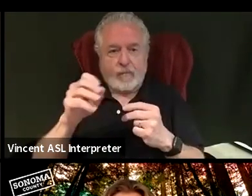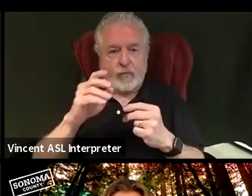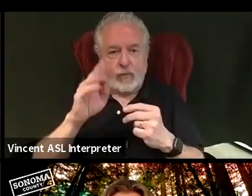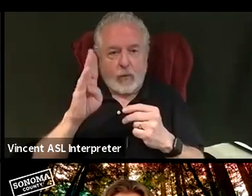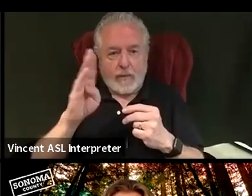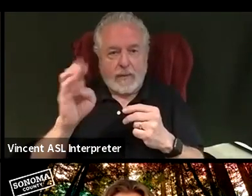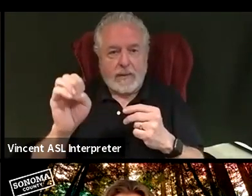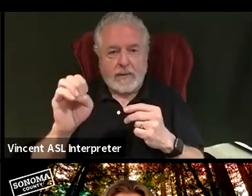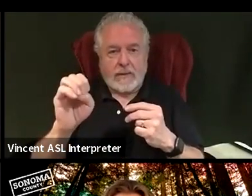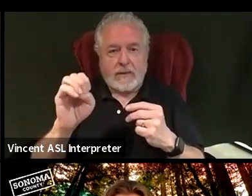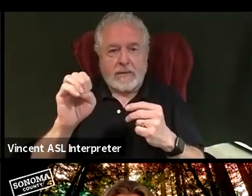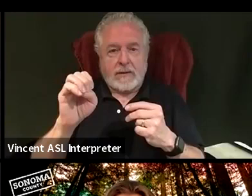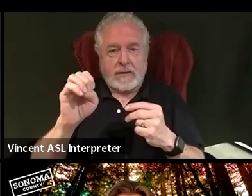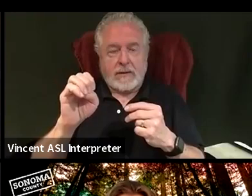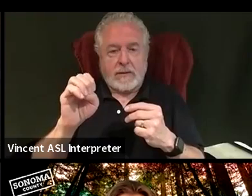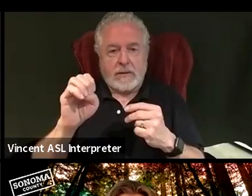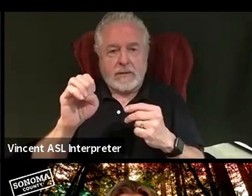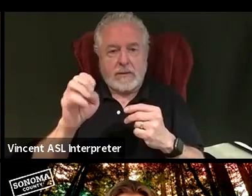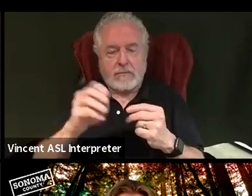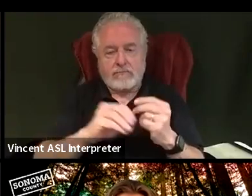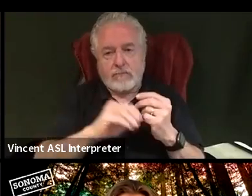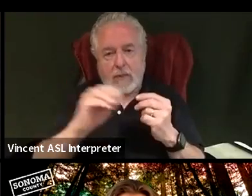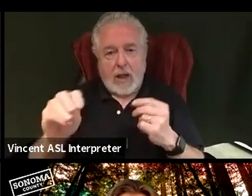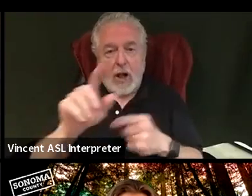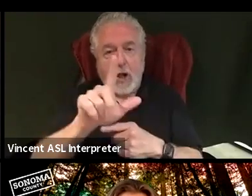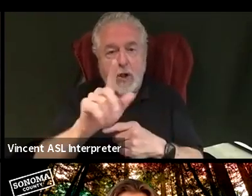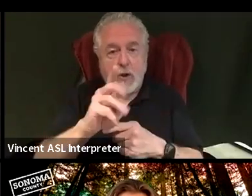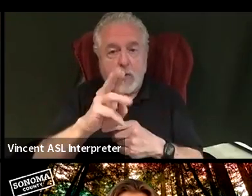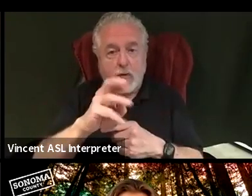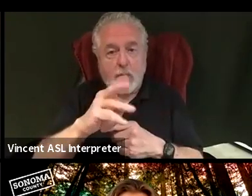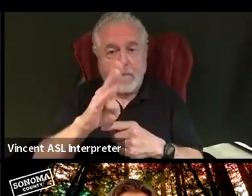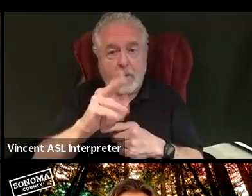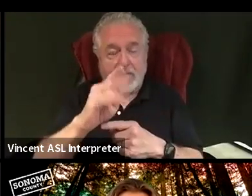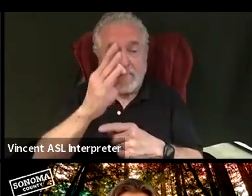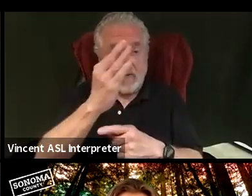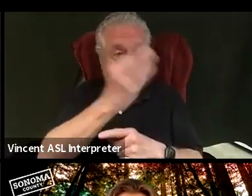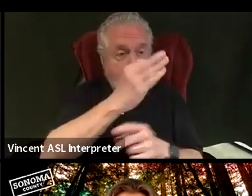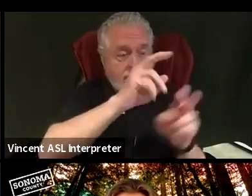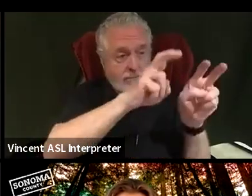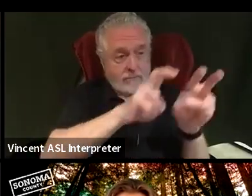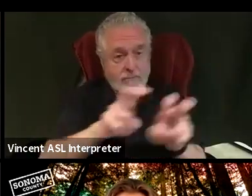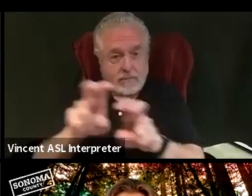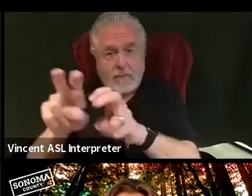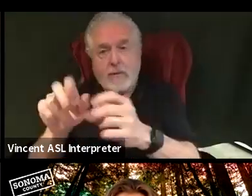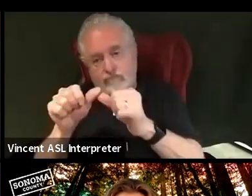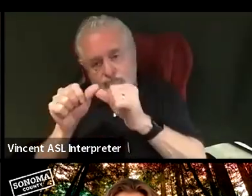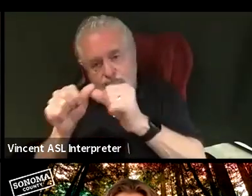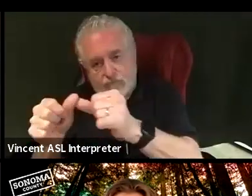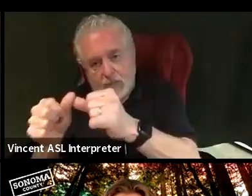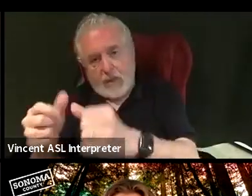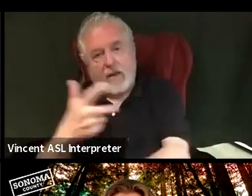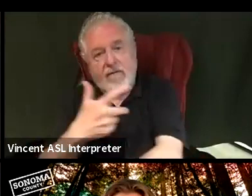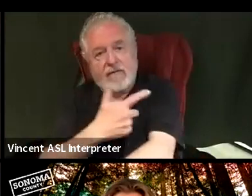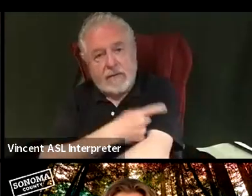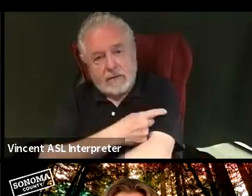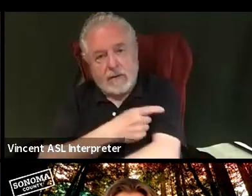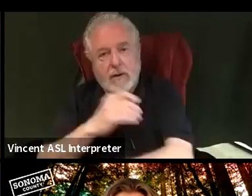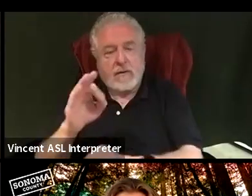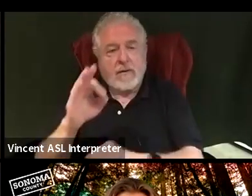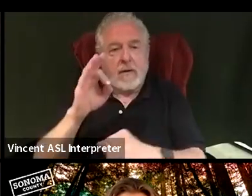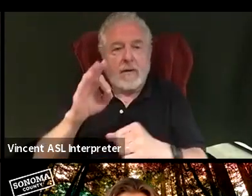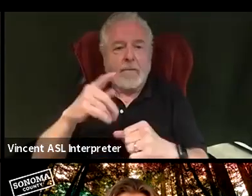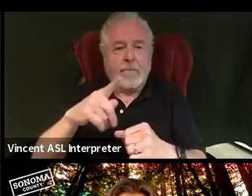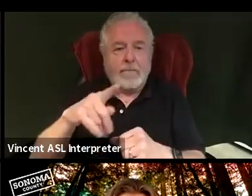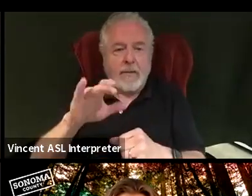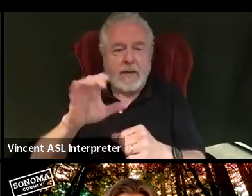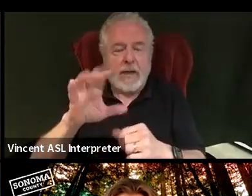going to be sort of extracting ourselves from Luther Burbank on this Friday and still continuing vaccinations of the